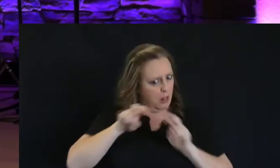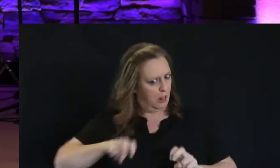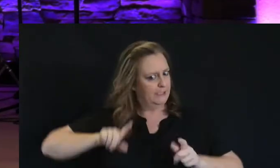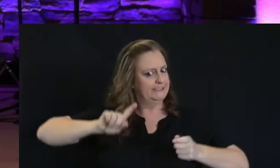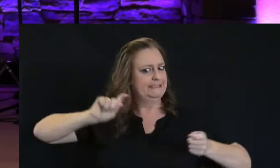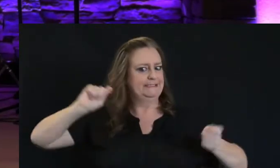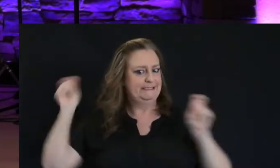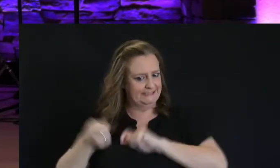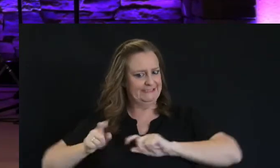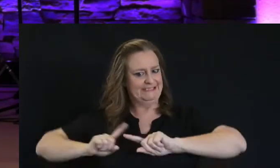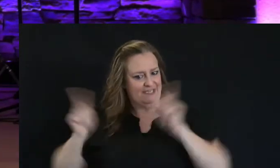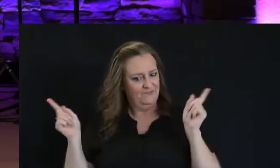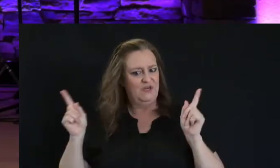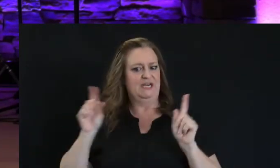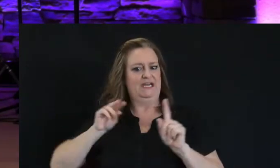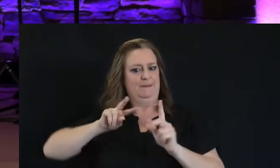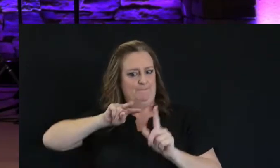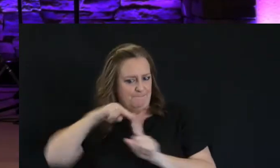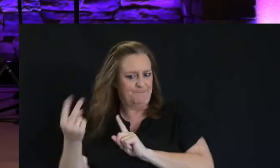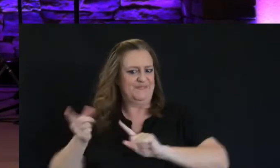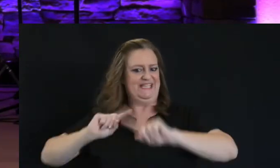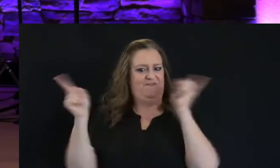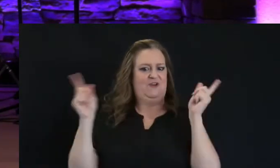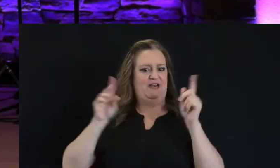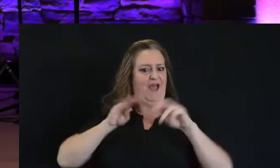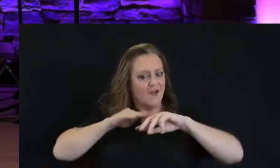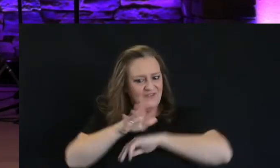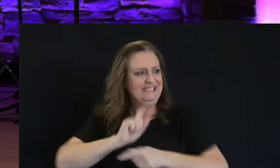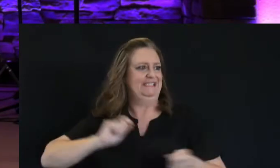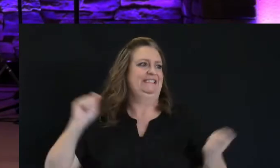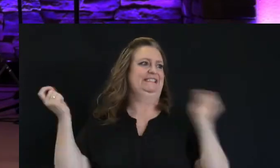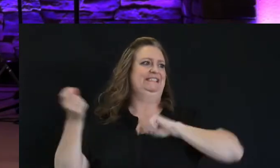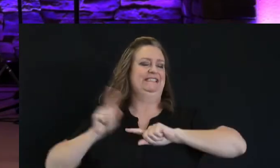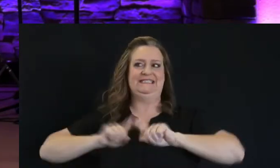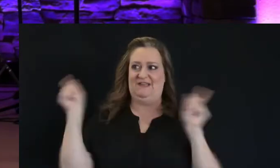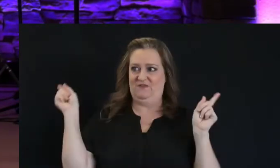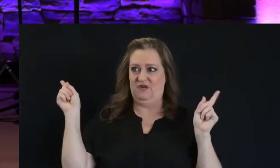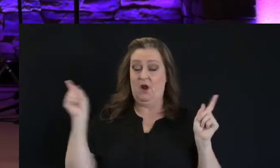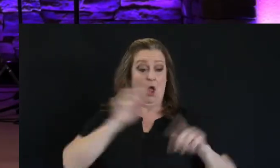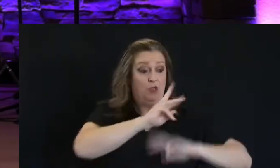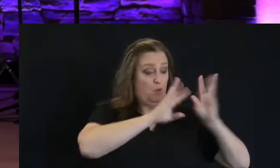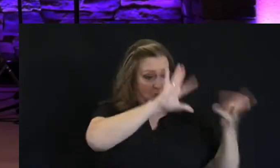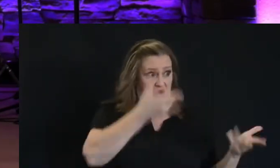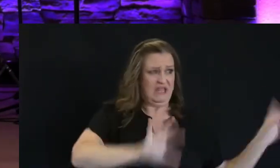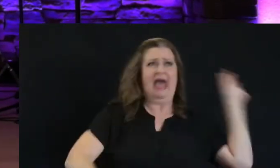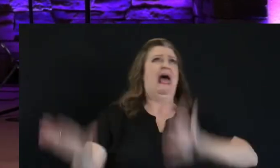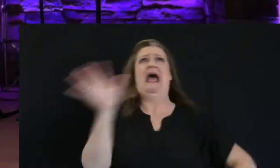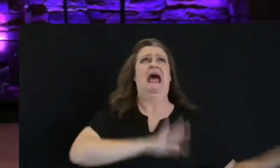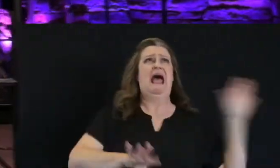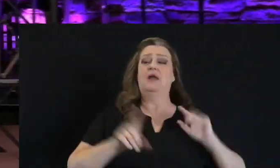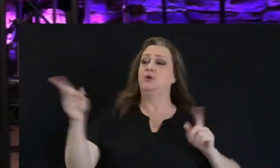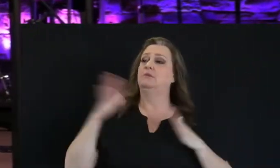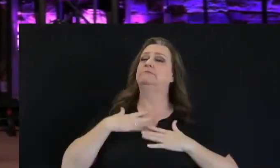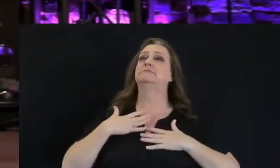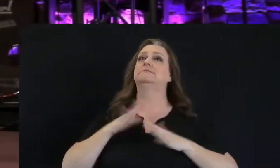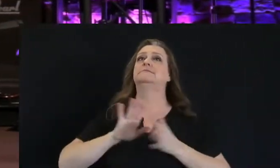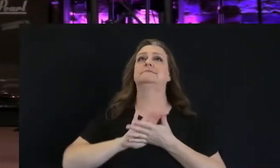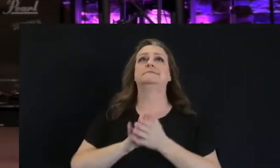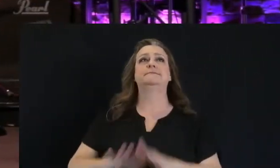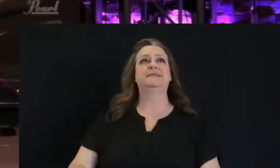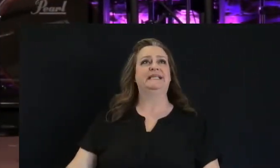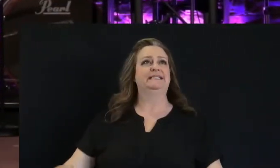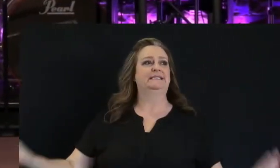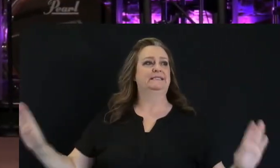you will be affected by everything different. When the world is running around in a panic, you will be people of amazing peace. Think about